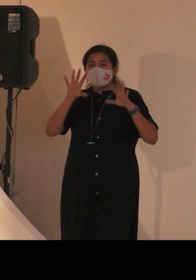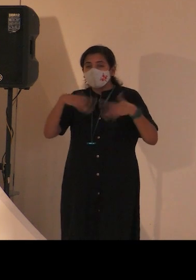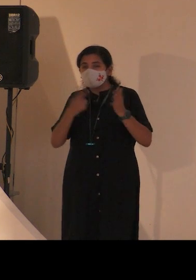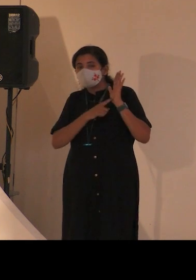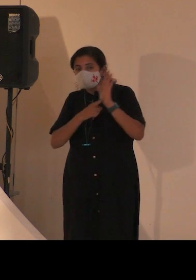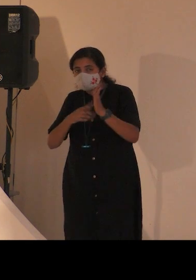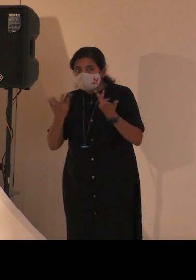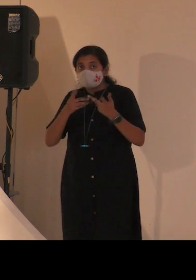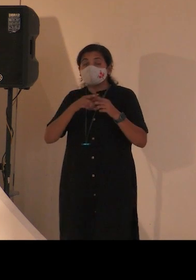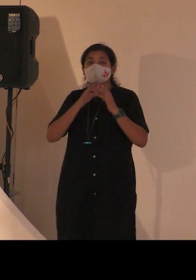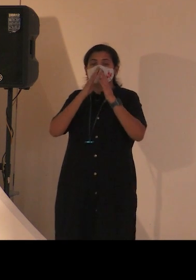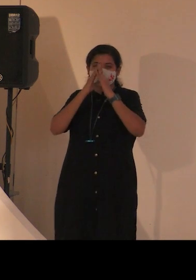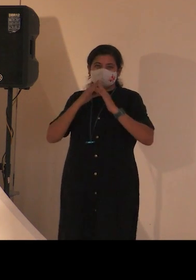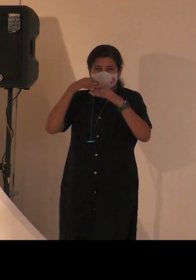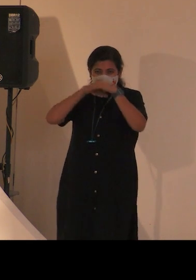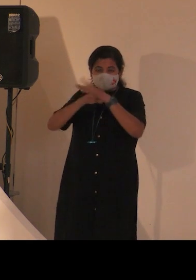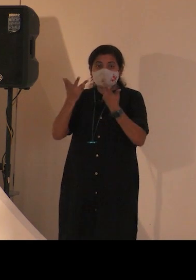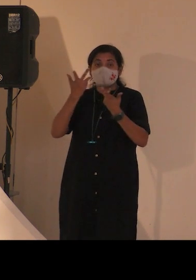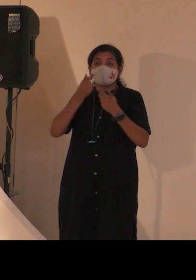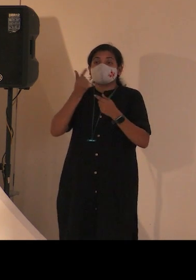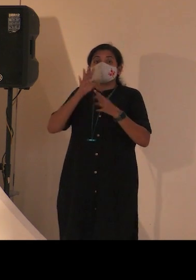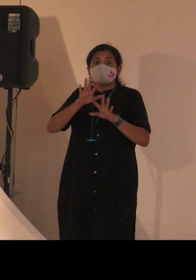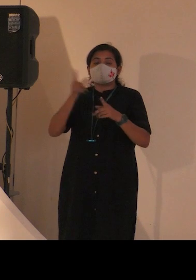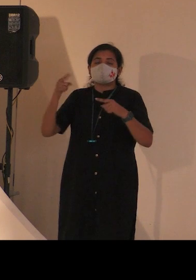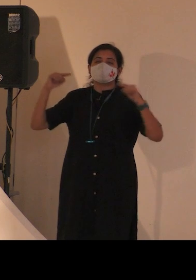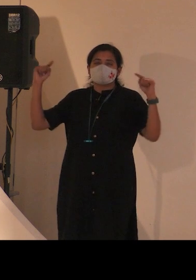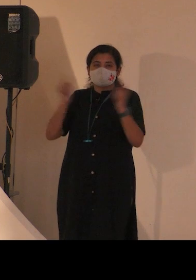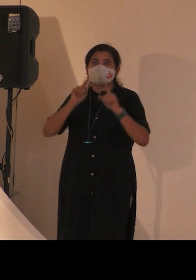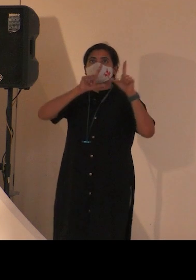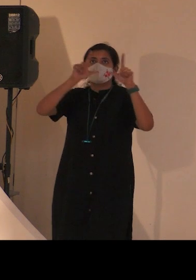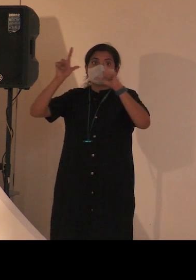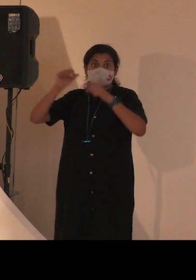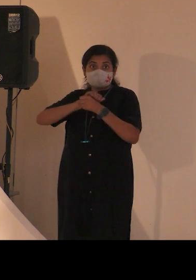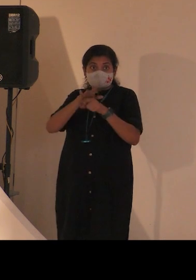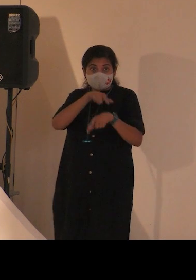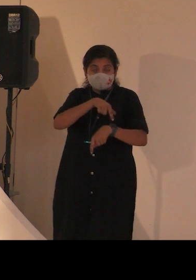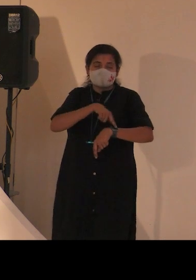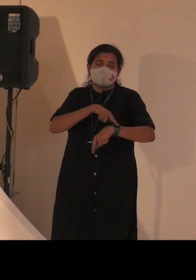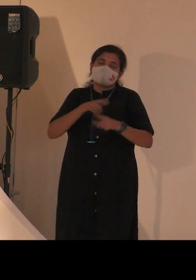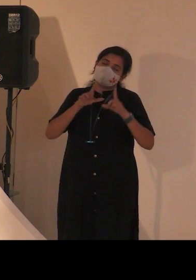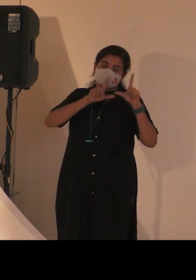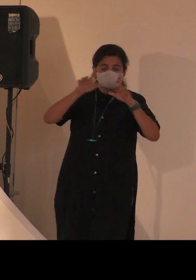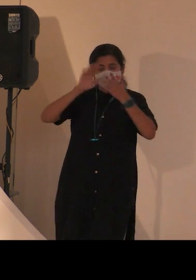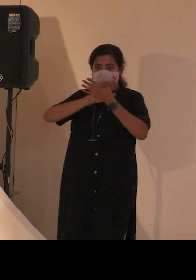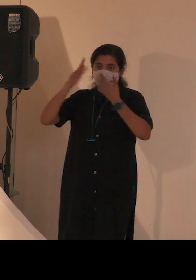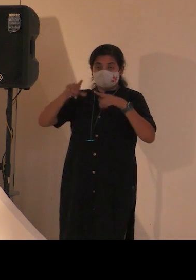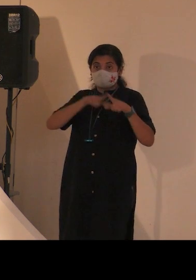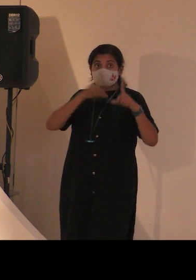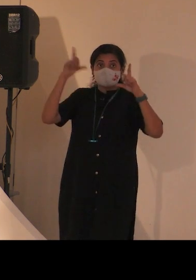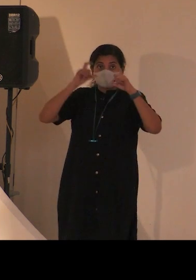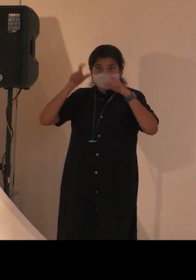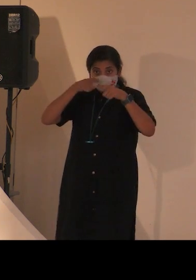South Indian temples. And we were able to curate a short exhibition during pandemic. And these pictures